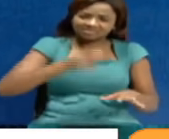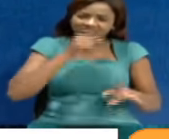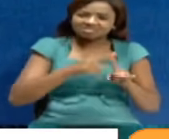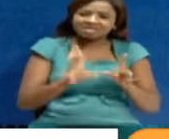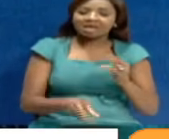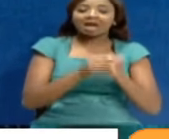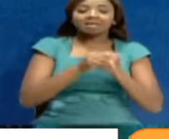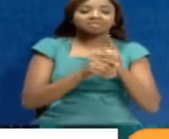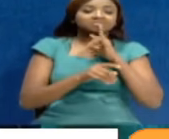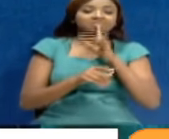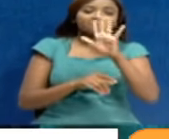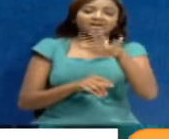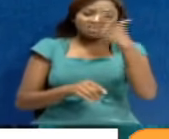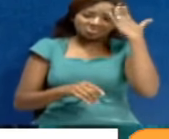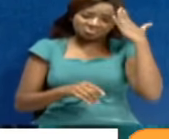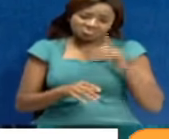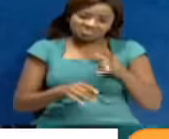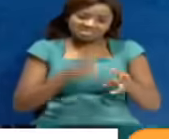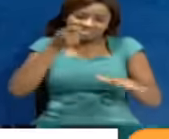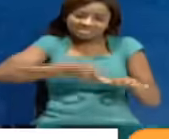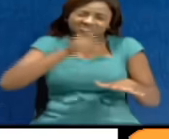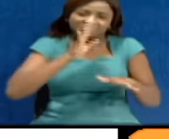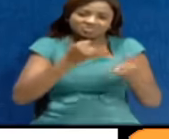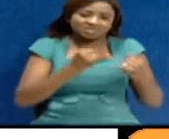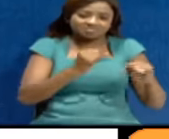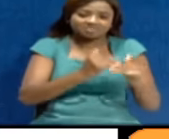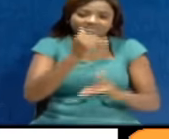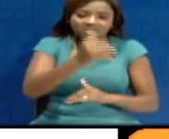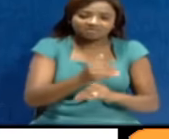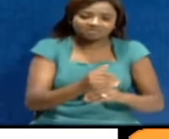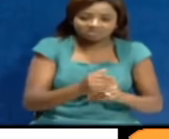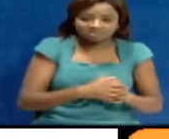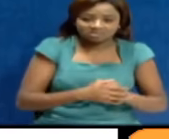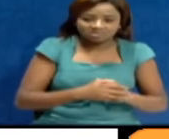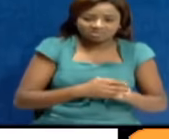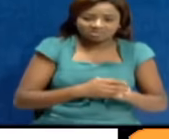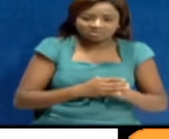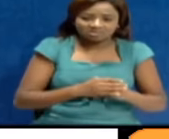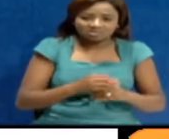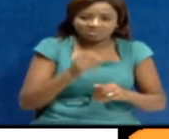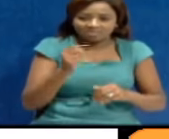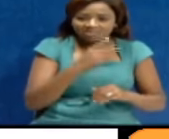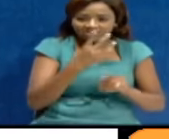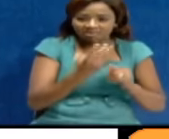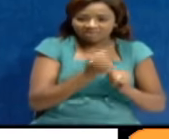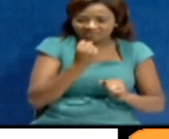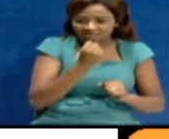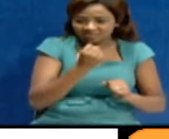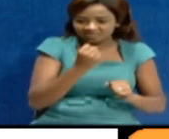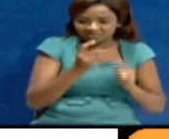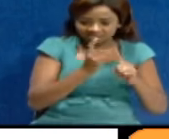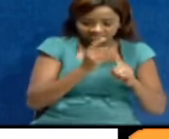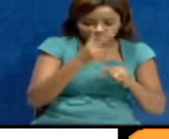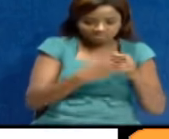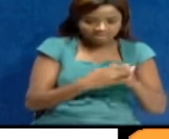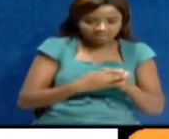then the government won't take that opportunity. I think that is the dilemma he's facing. Okay, let me ask you a question from one of our viewers, Geoffrey Otieno, and you had actually begun